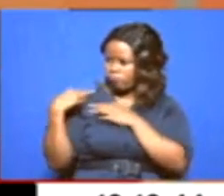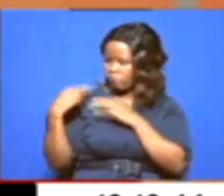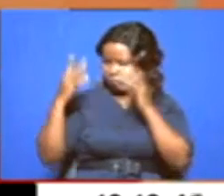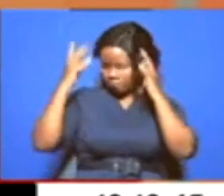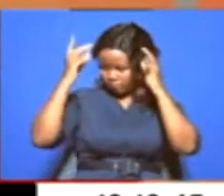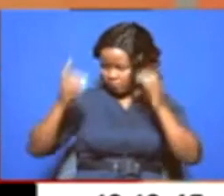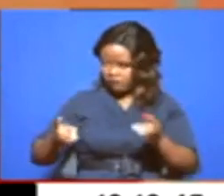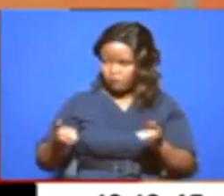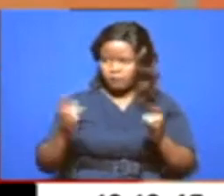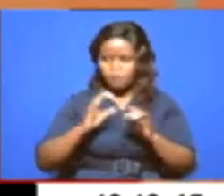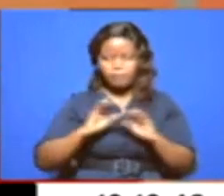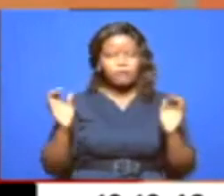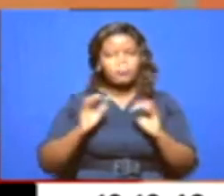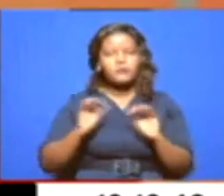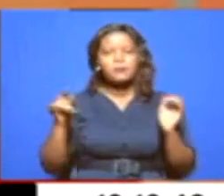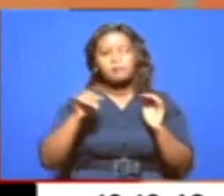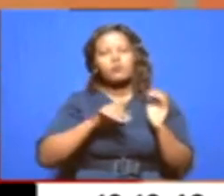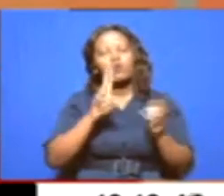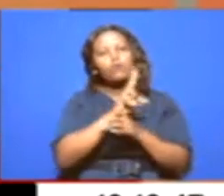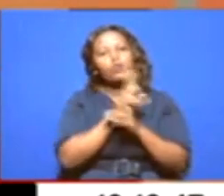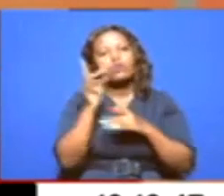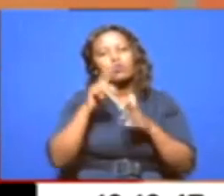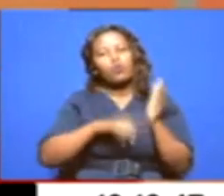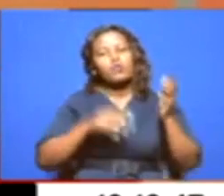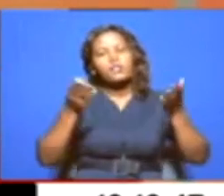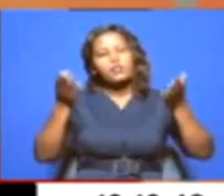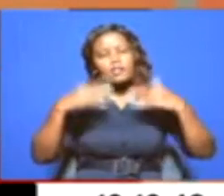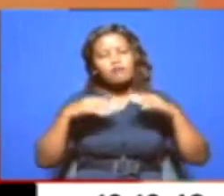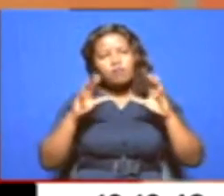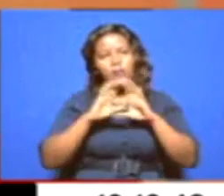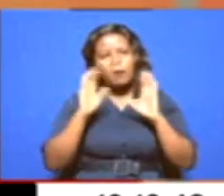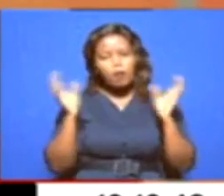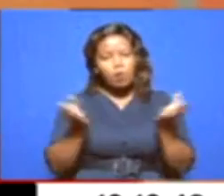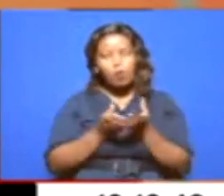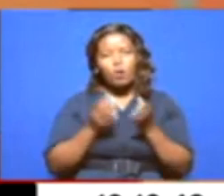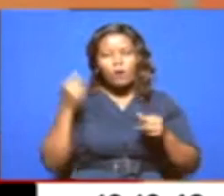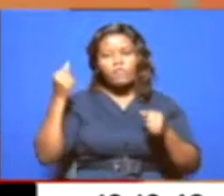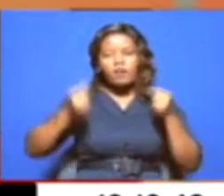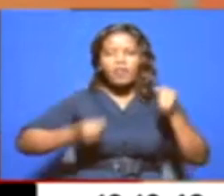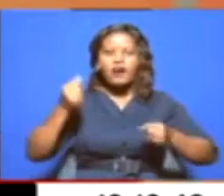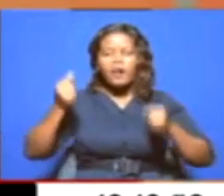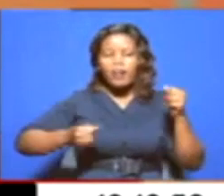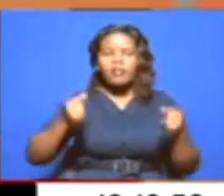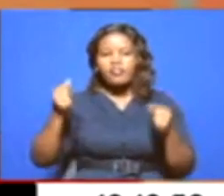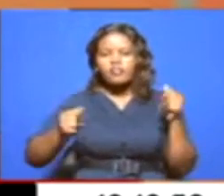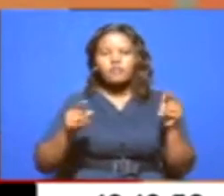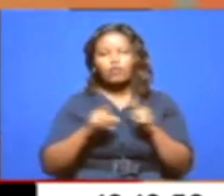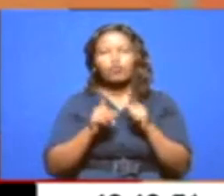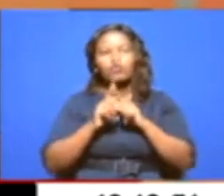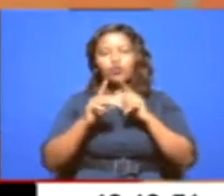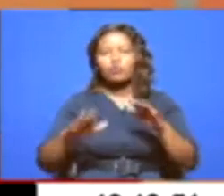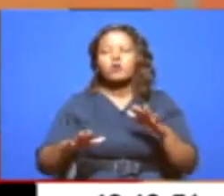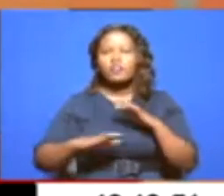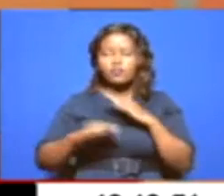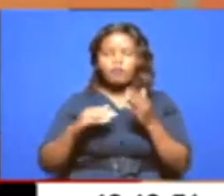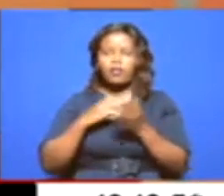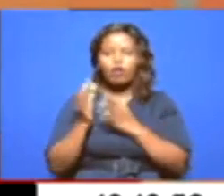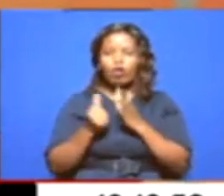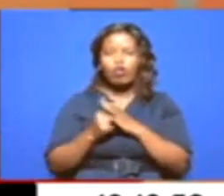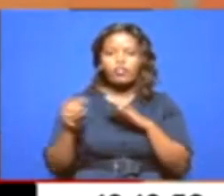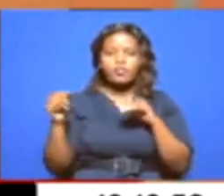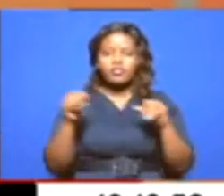given by the World Athletics, and of course the person who is doing that is Ibrahim Hussein, to certify that course that it is safe